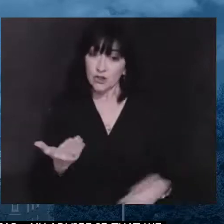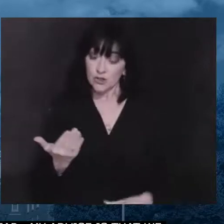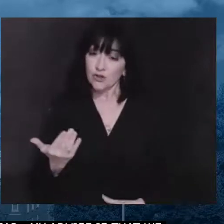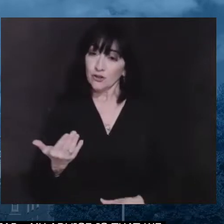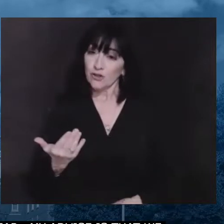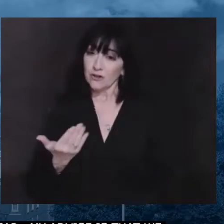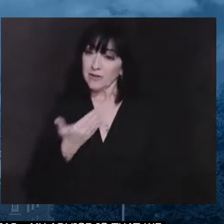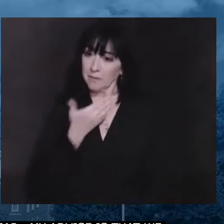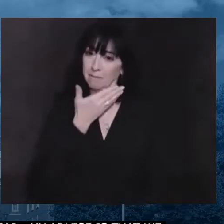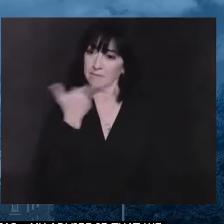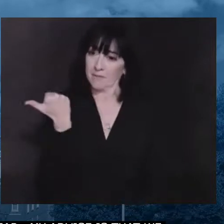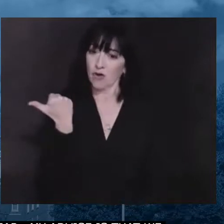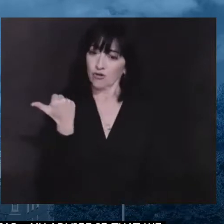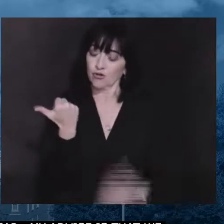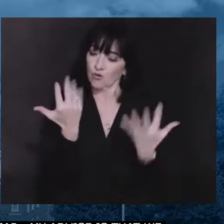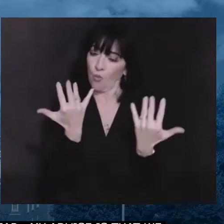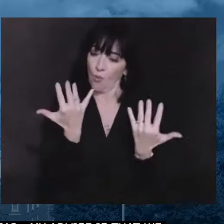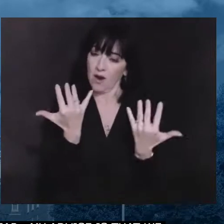better days are ahead.